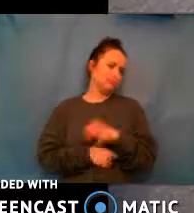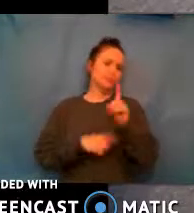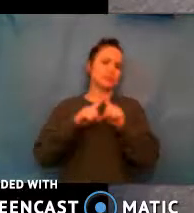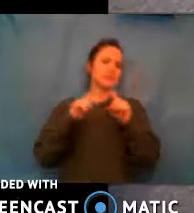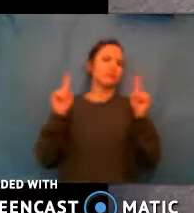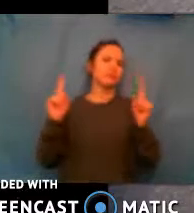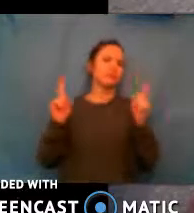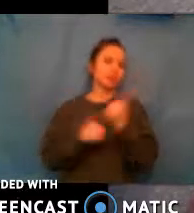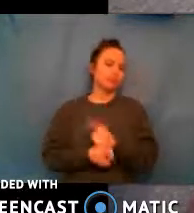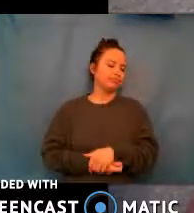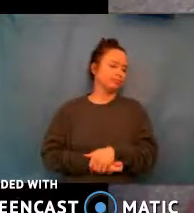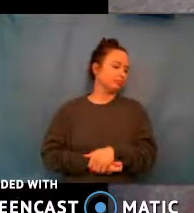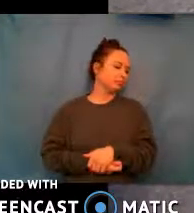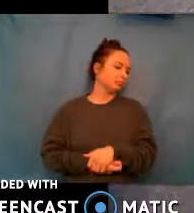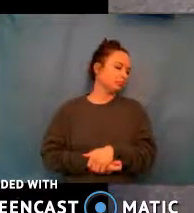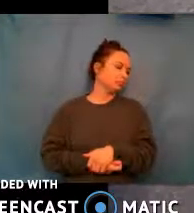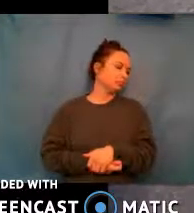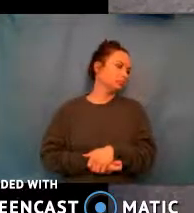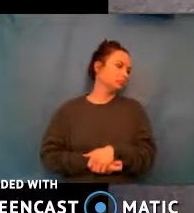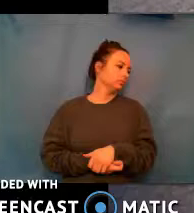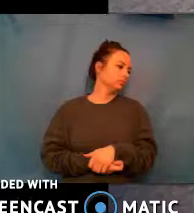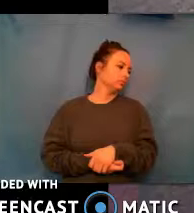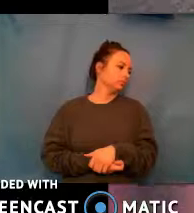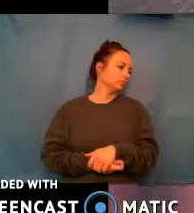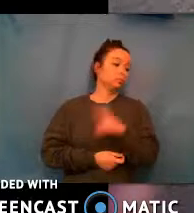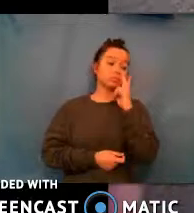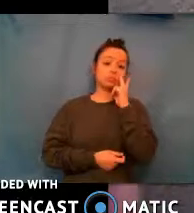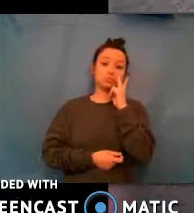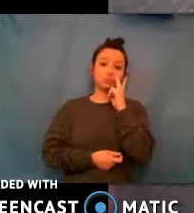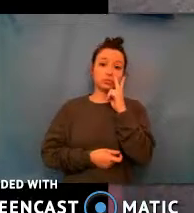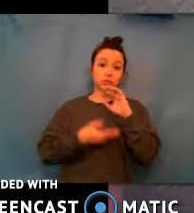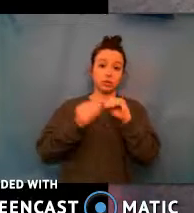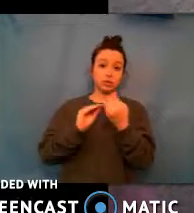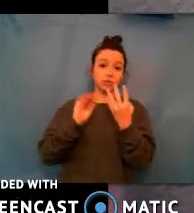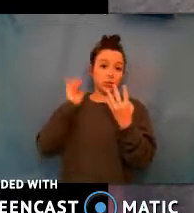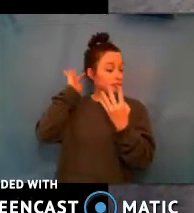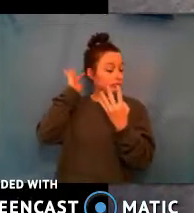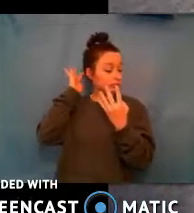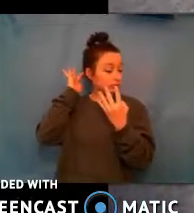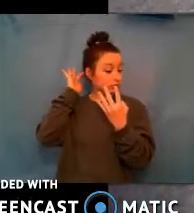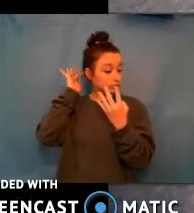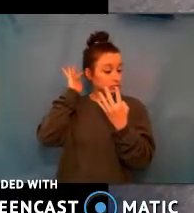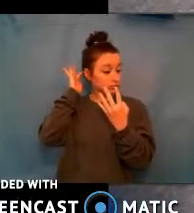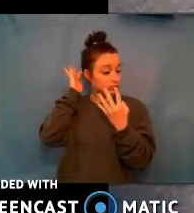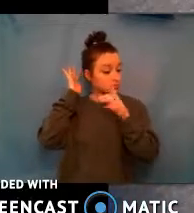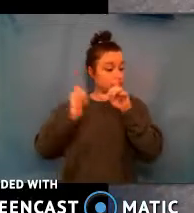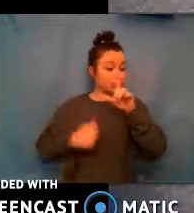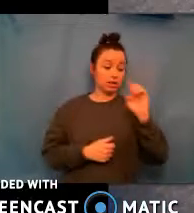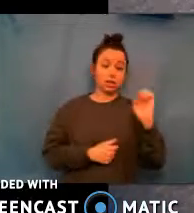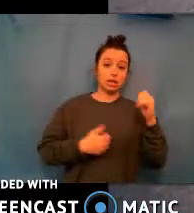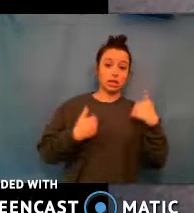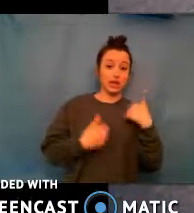they are unequal. All right, let's look at number 4. Lee